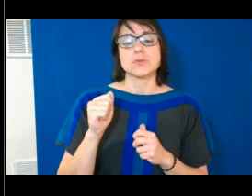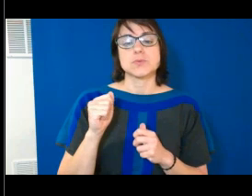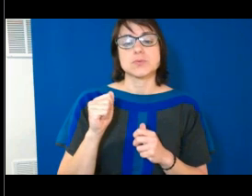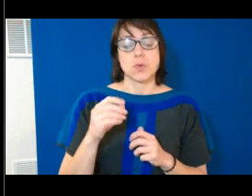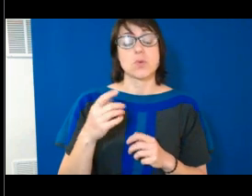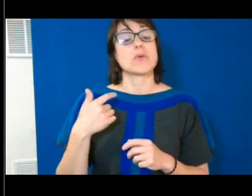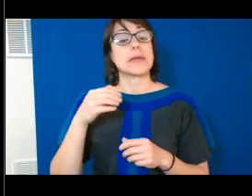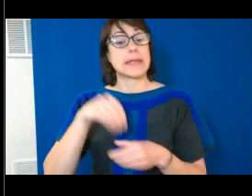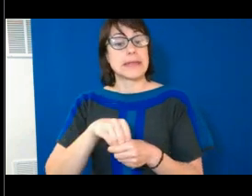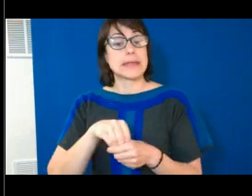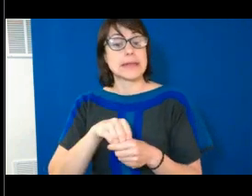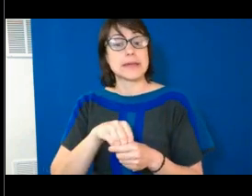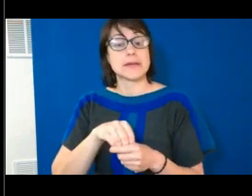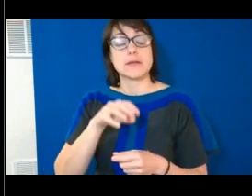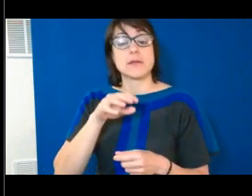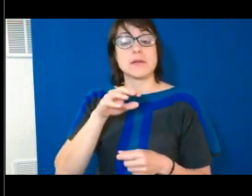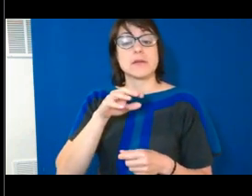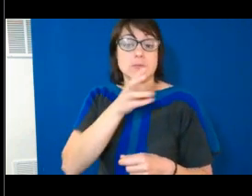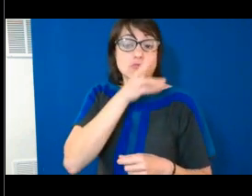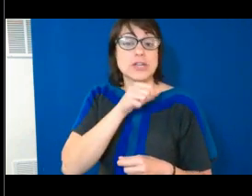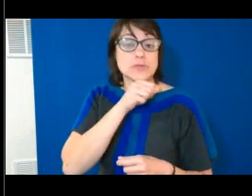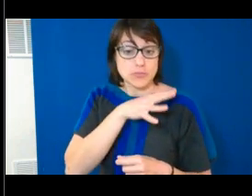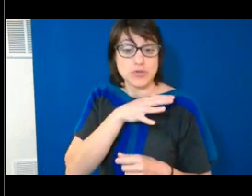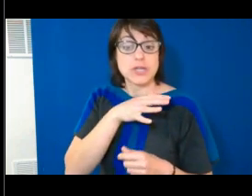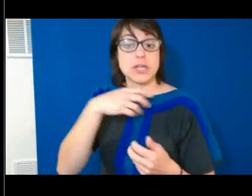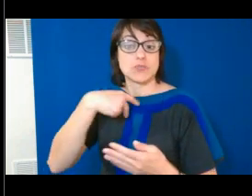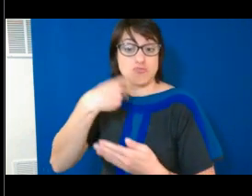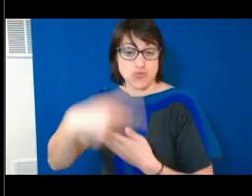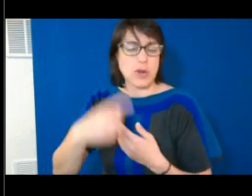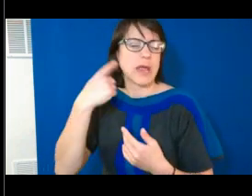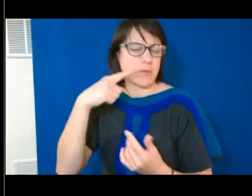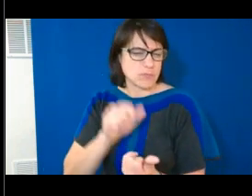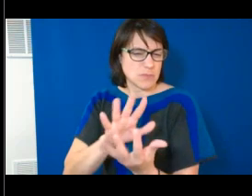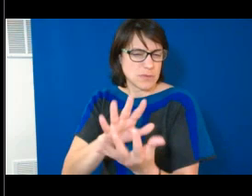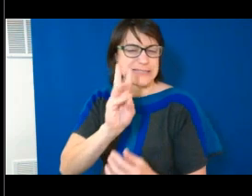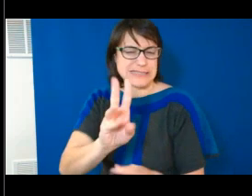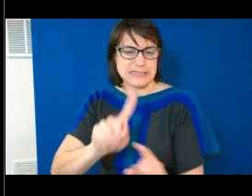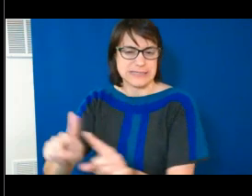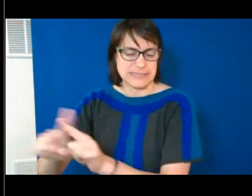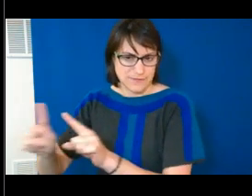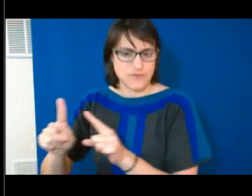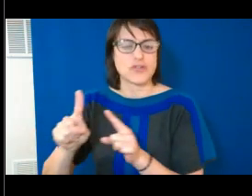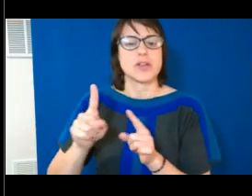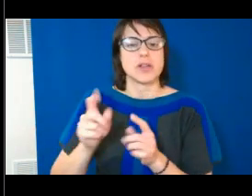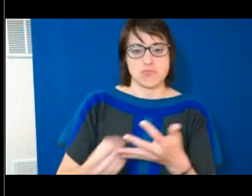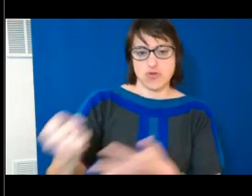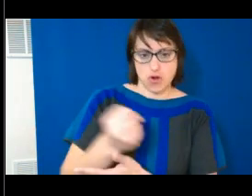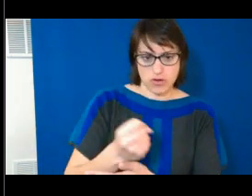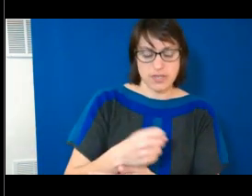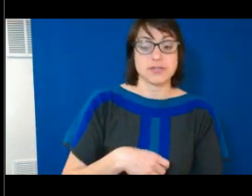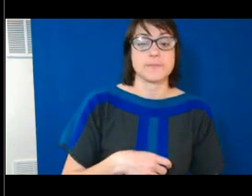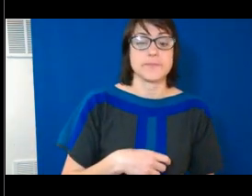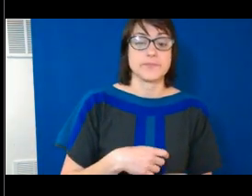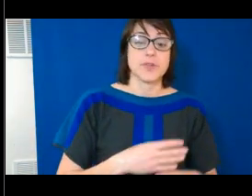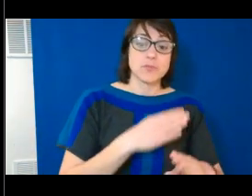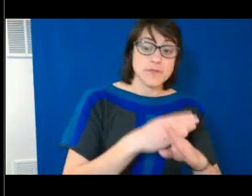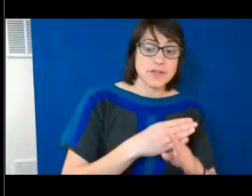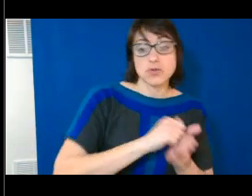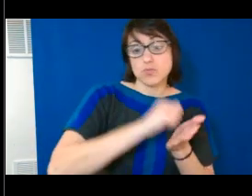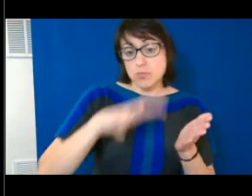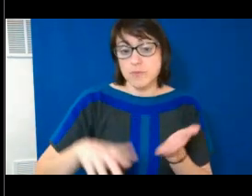6 different priorities that Scott mentioned. So prevention, removal, research, monitoring and detection, response